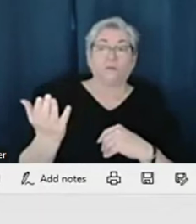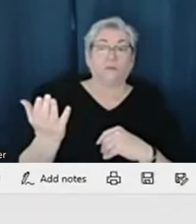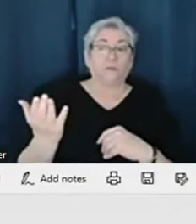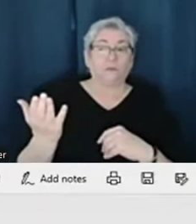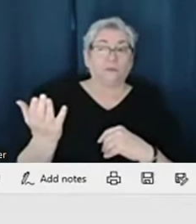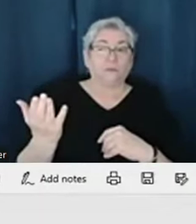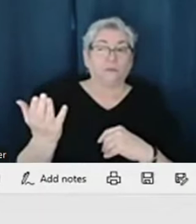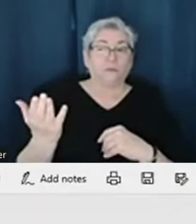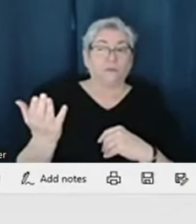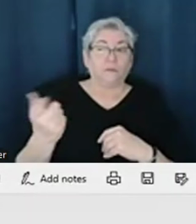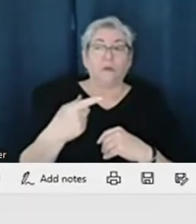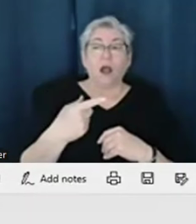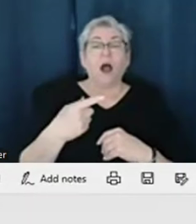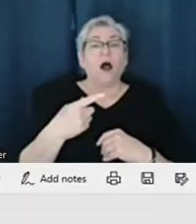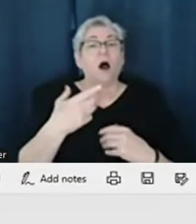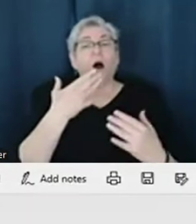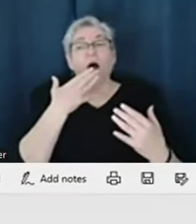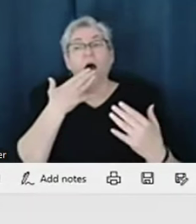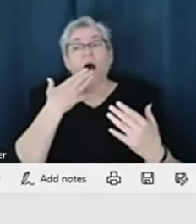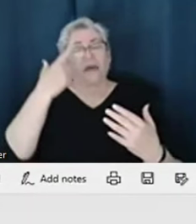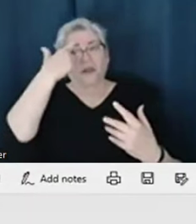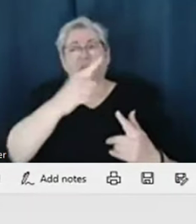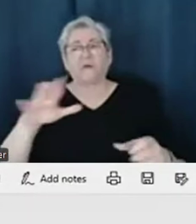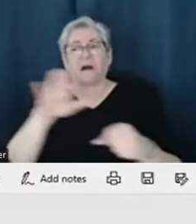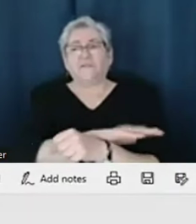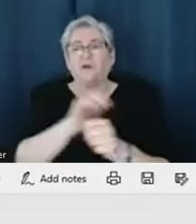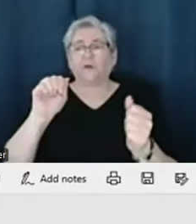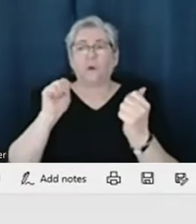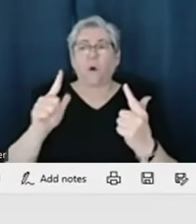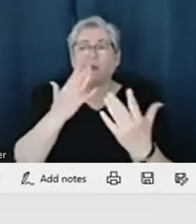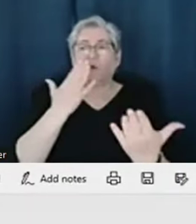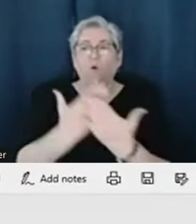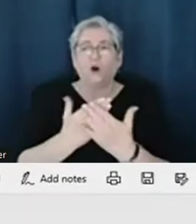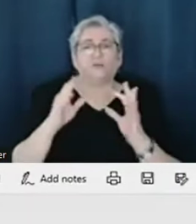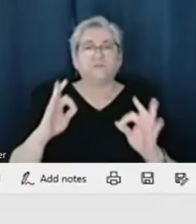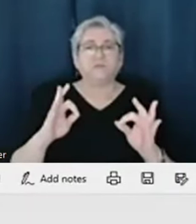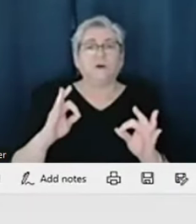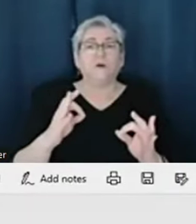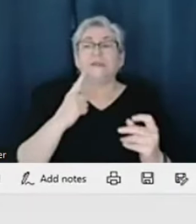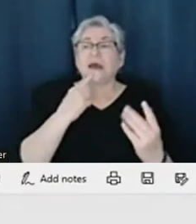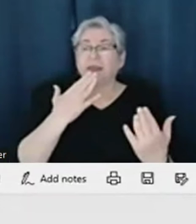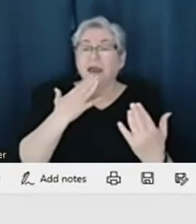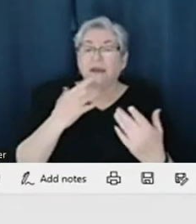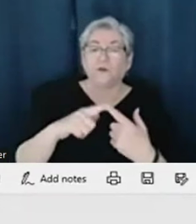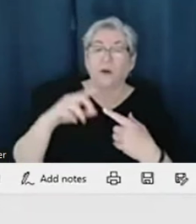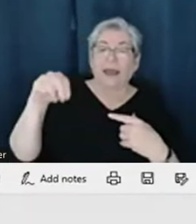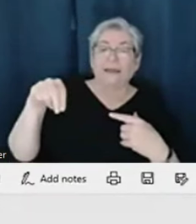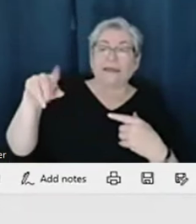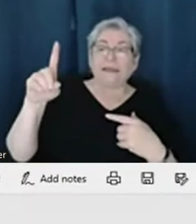I think you covered everything pretty well. Again, we want to thank NDRN, and we